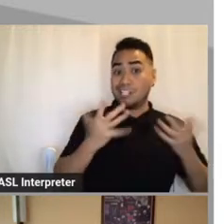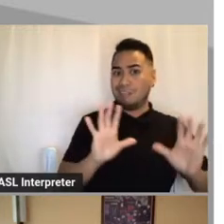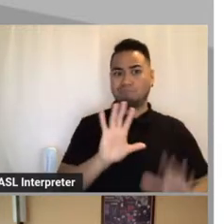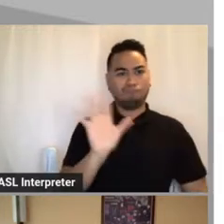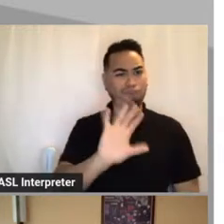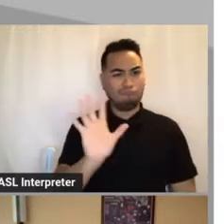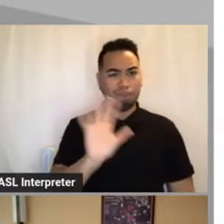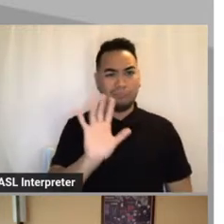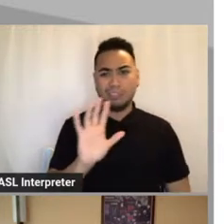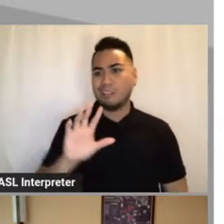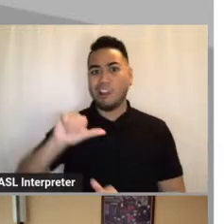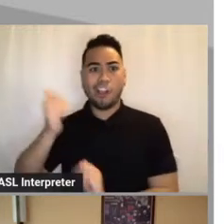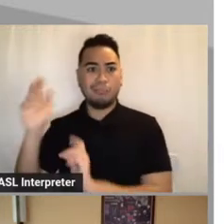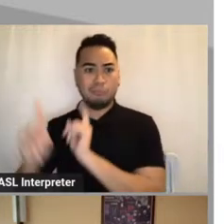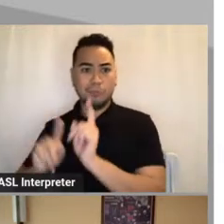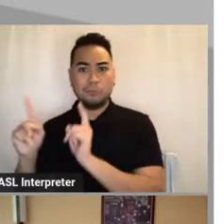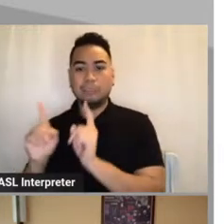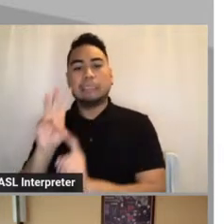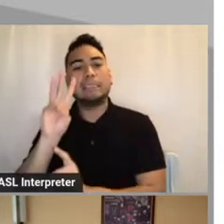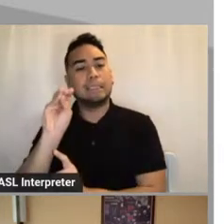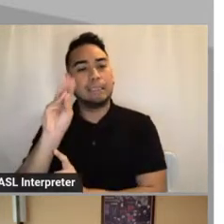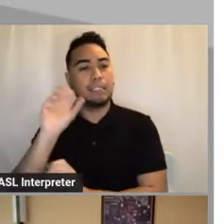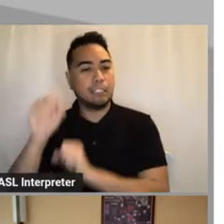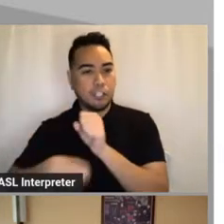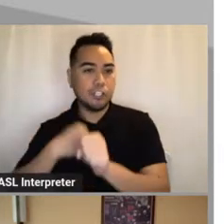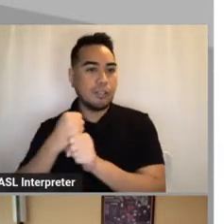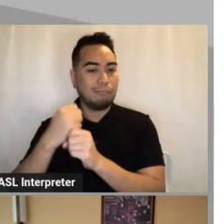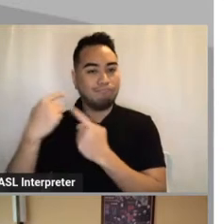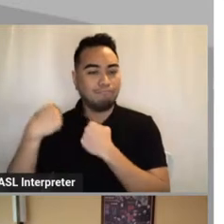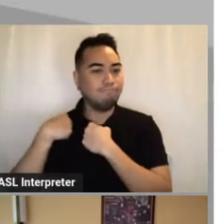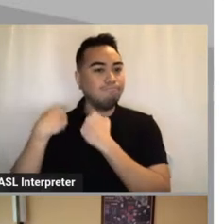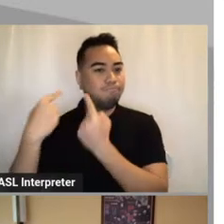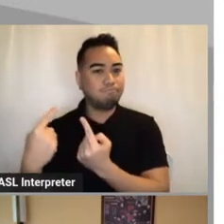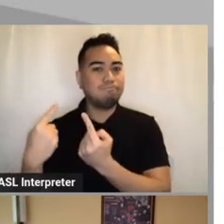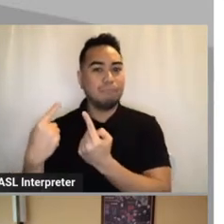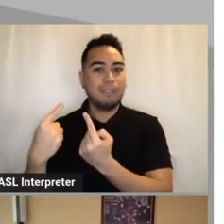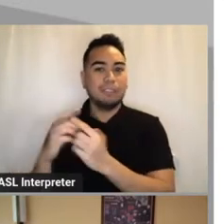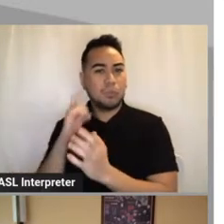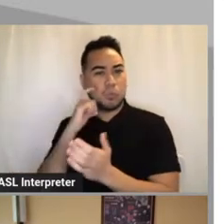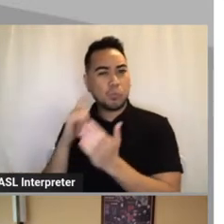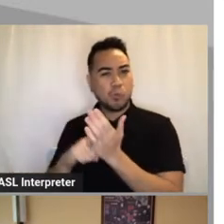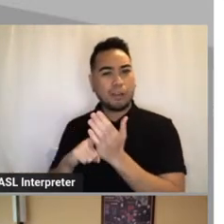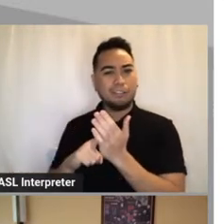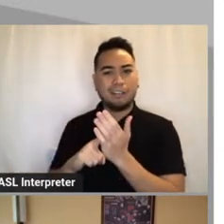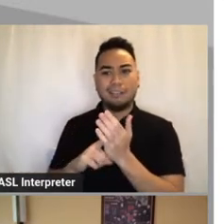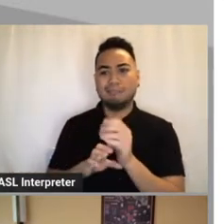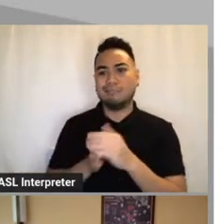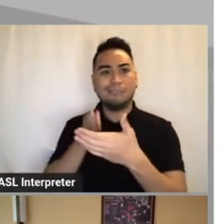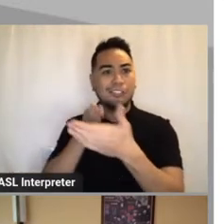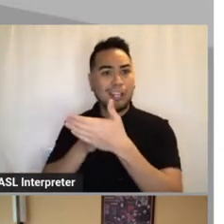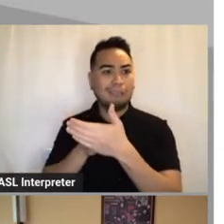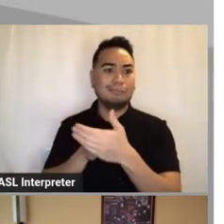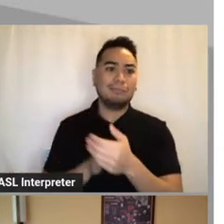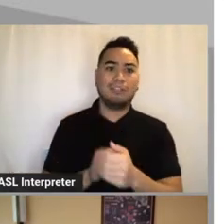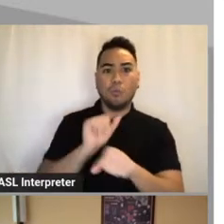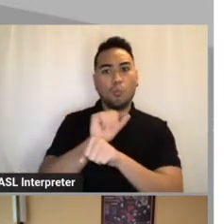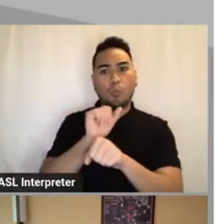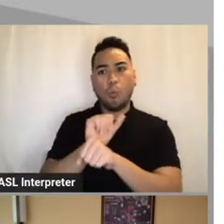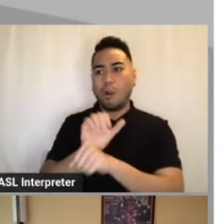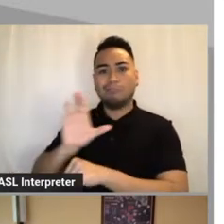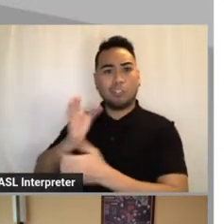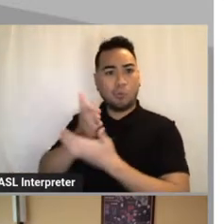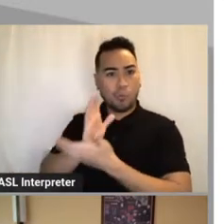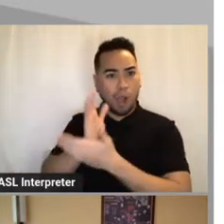60-year backlash against the gains of social justice movements for workers' rights, for civil rights, for